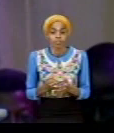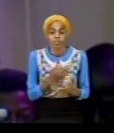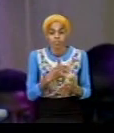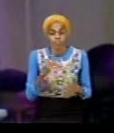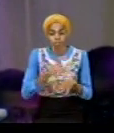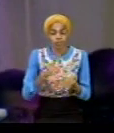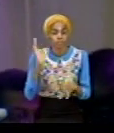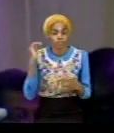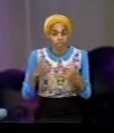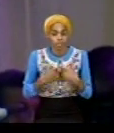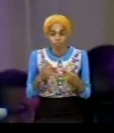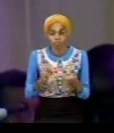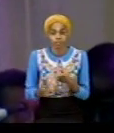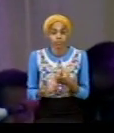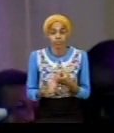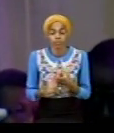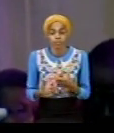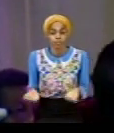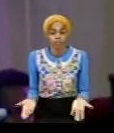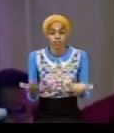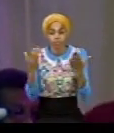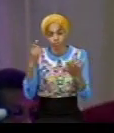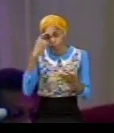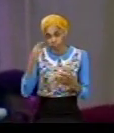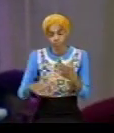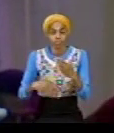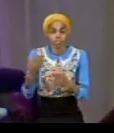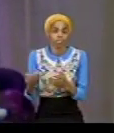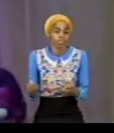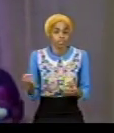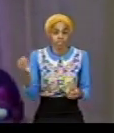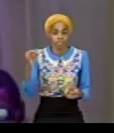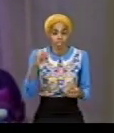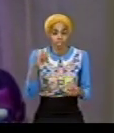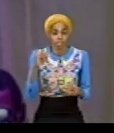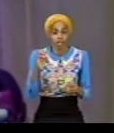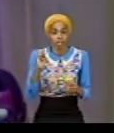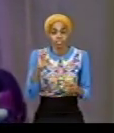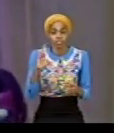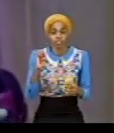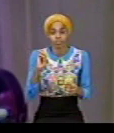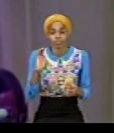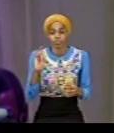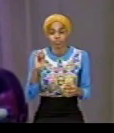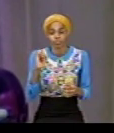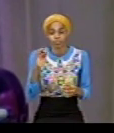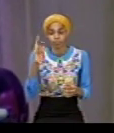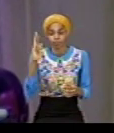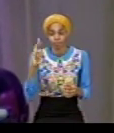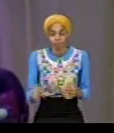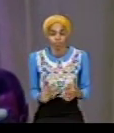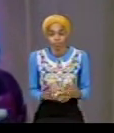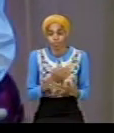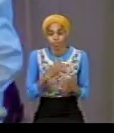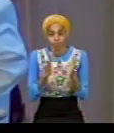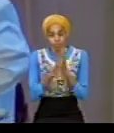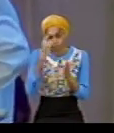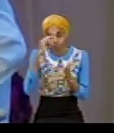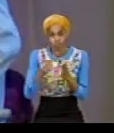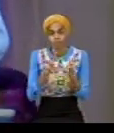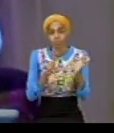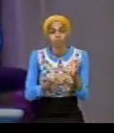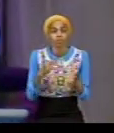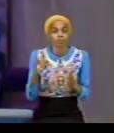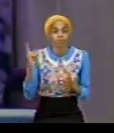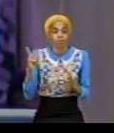done. Not the will of any human being, but the will of God. And that's where we can move forward. So I'm asking Daddy and every member of this church